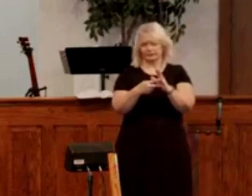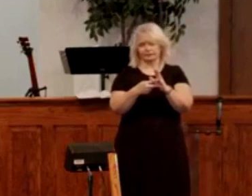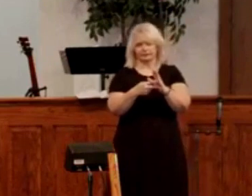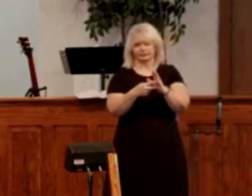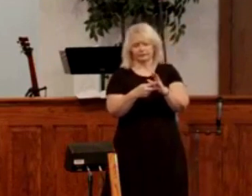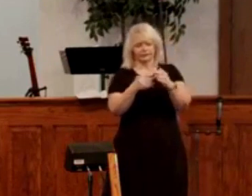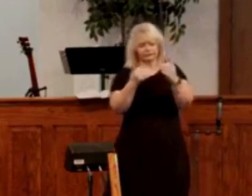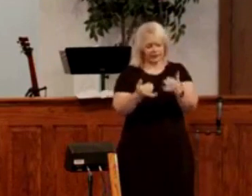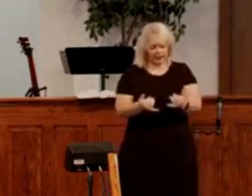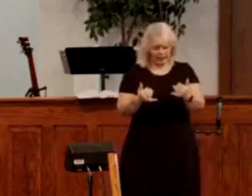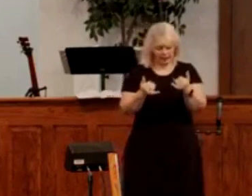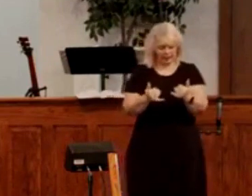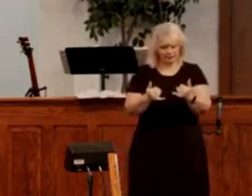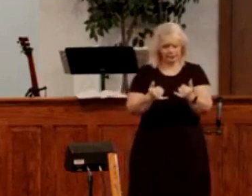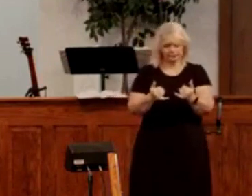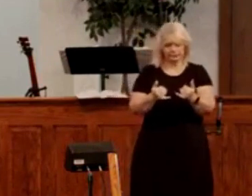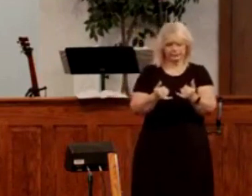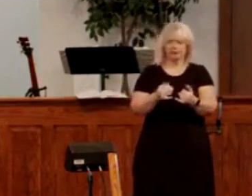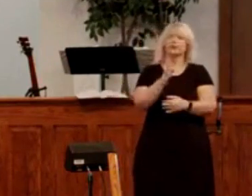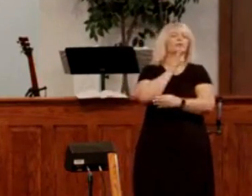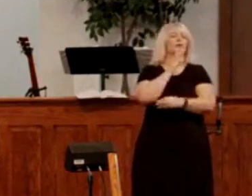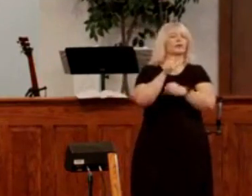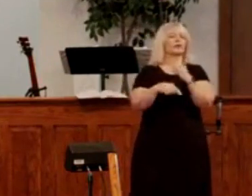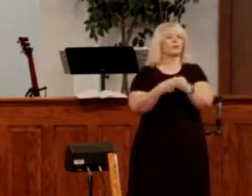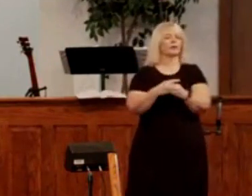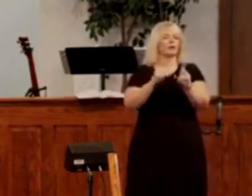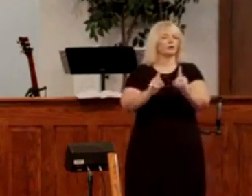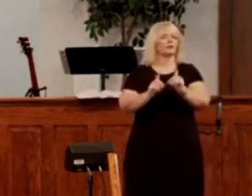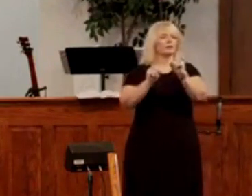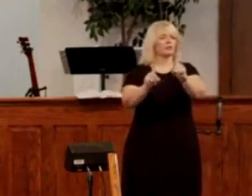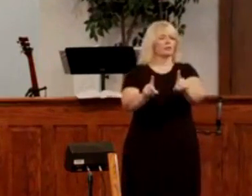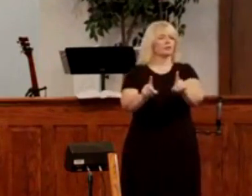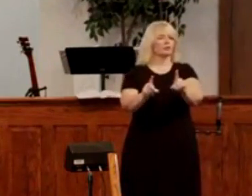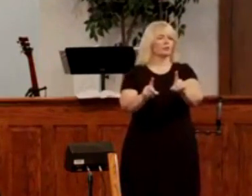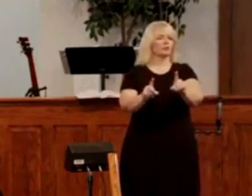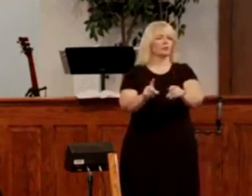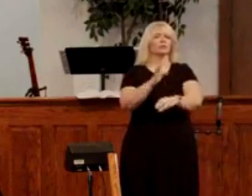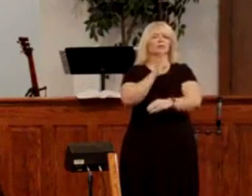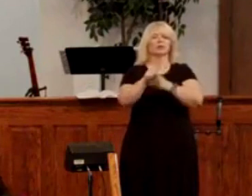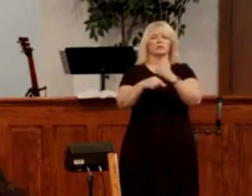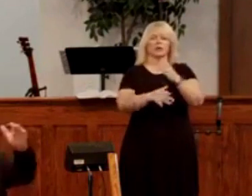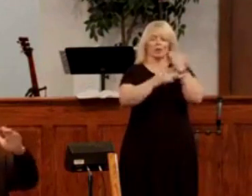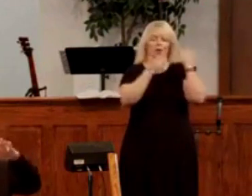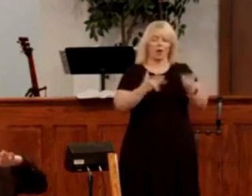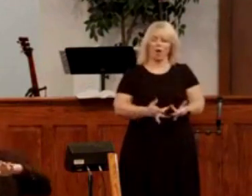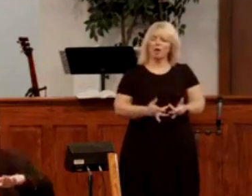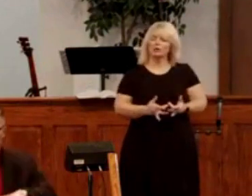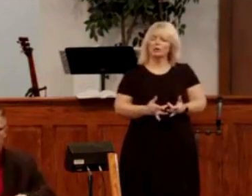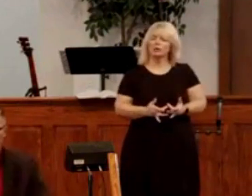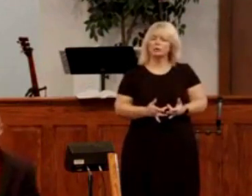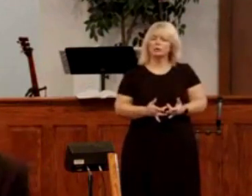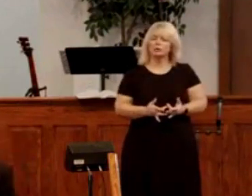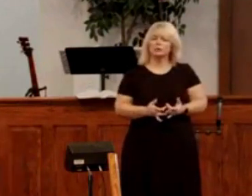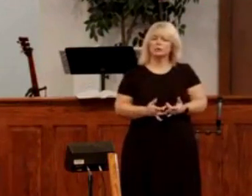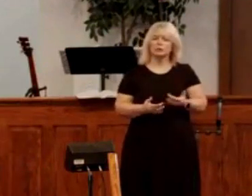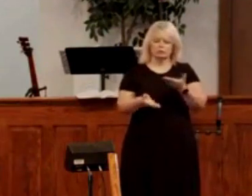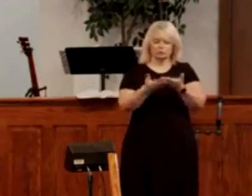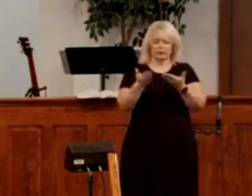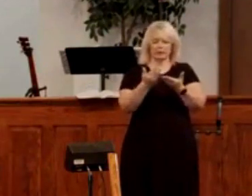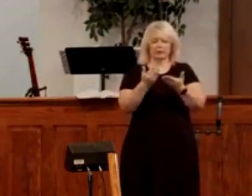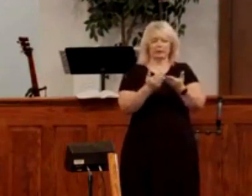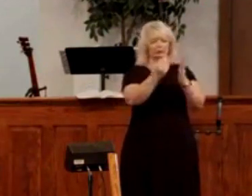going to lay it out. As I mentioned to you, devotion is a matter of the heart. And so I'm going to lay this out pretty simple. We're going to follow it